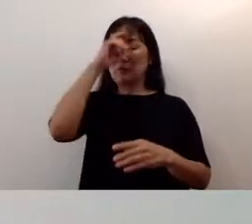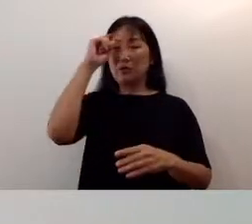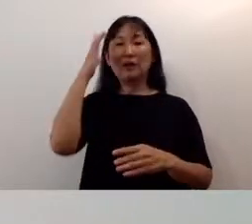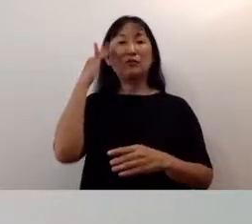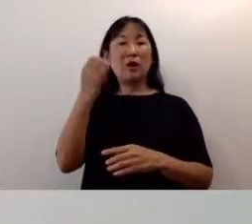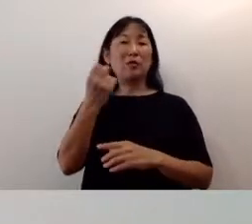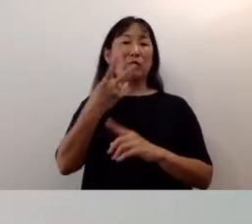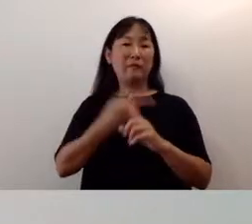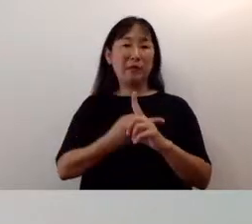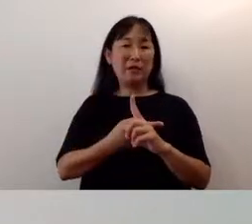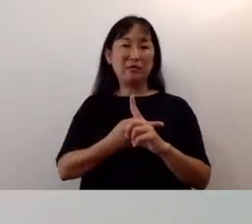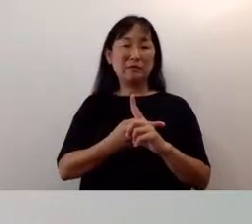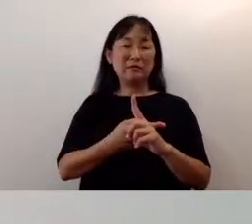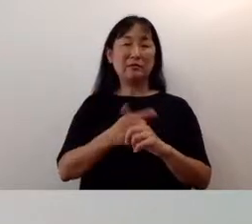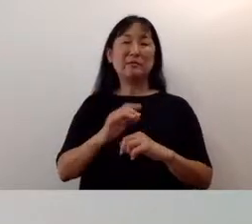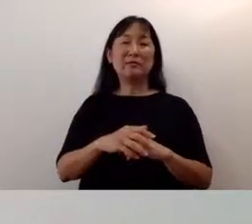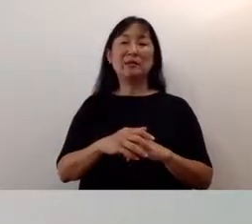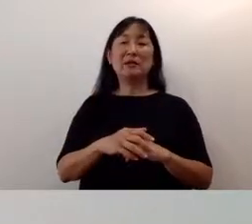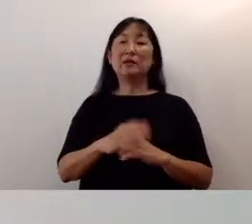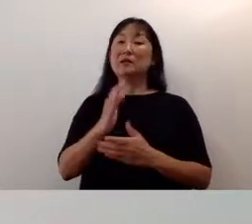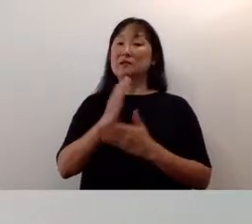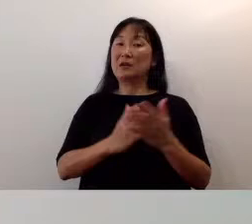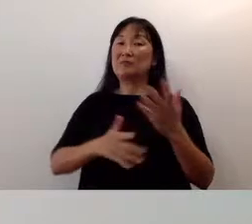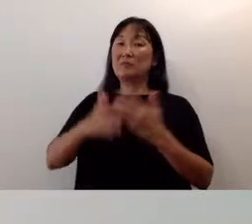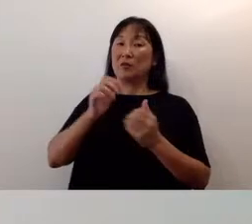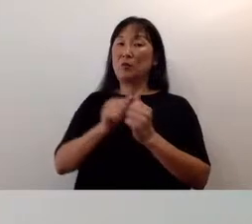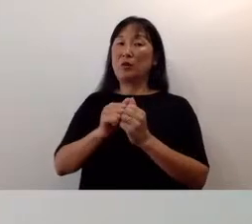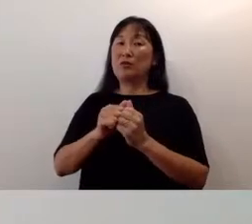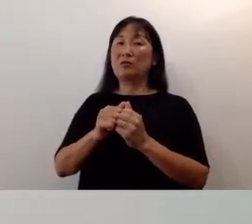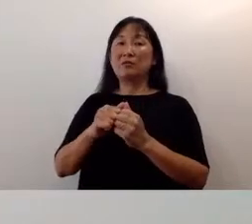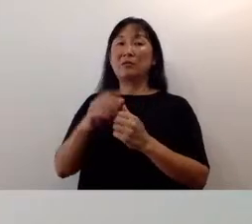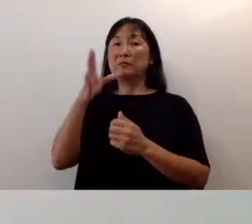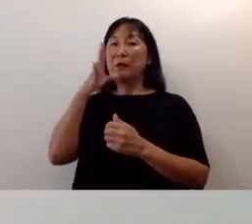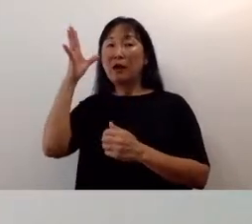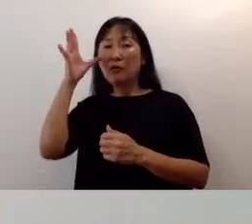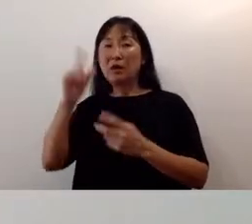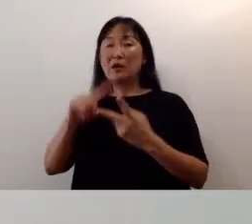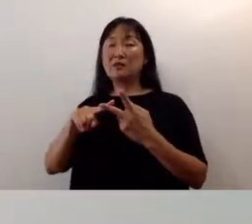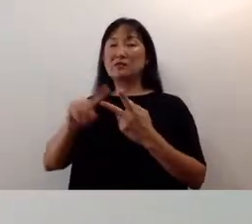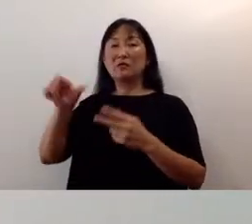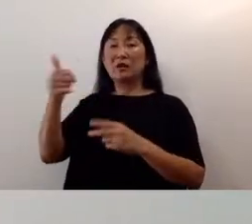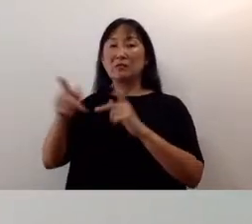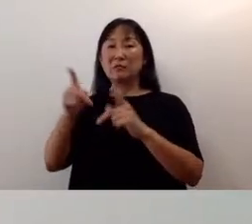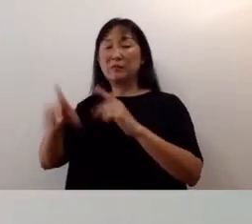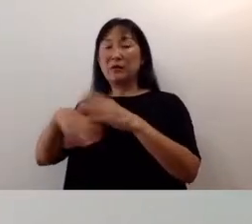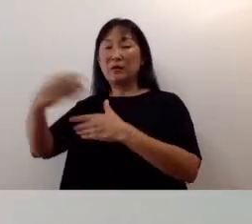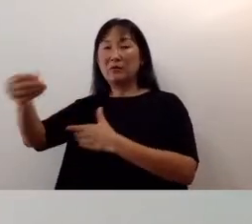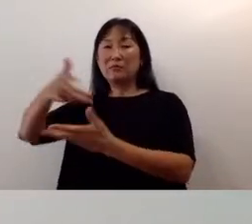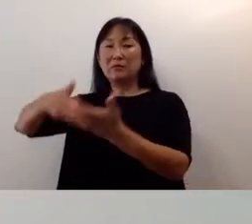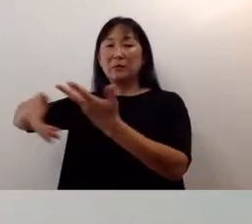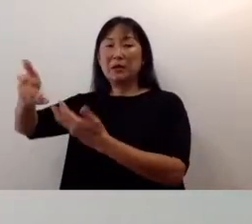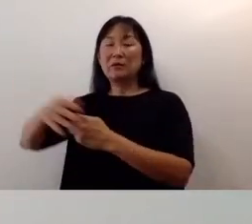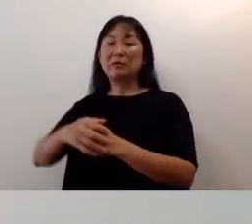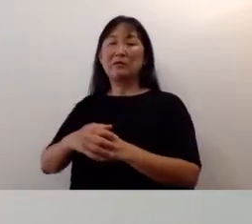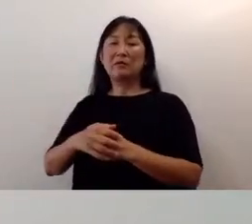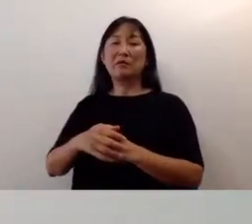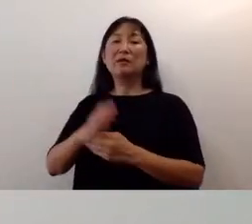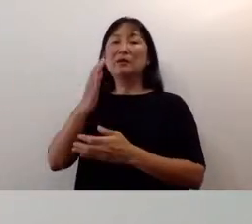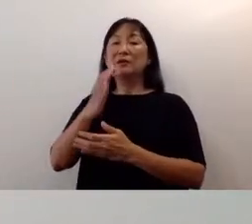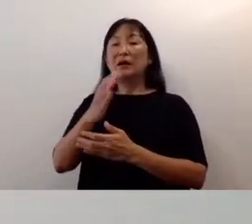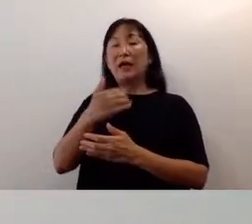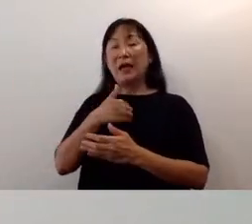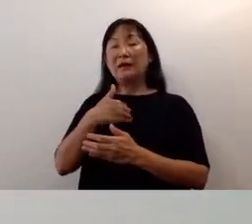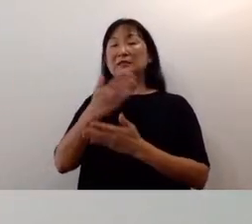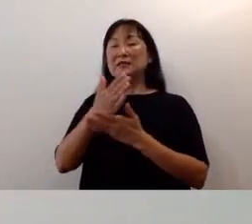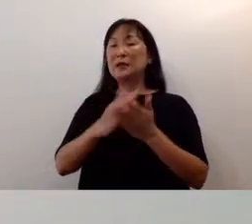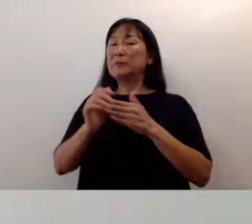12-month teachers, as well as interacting with members of the public. The memo that went out did provide some specific guidance around